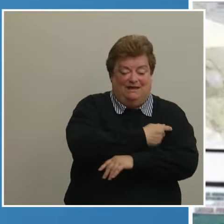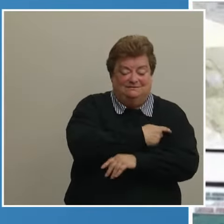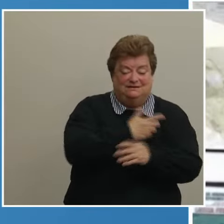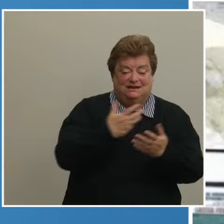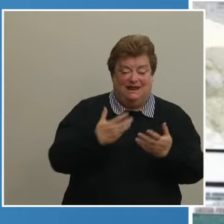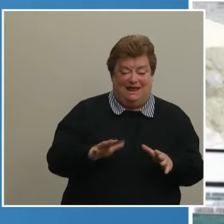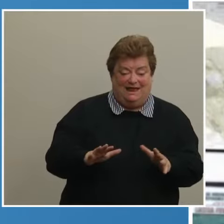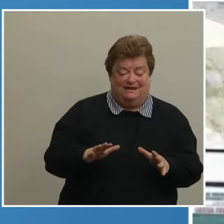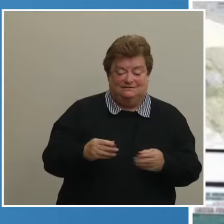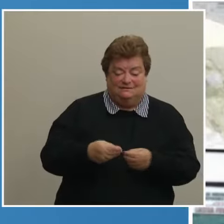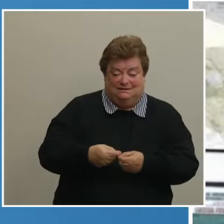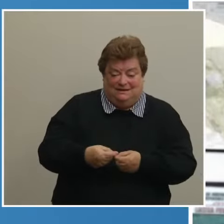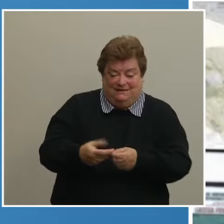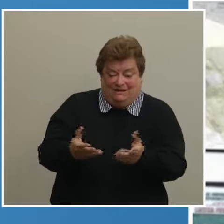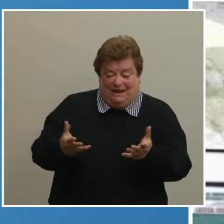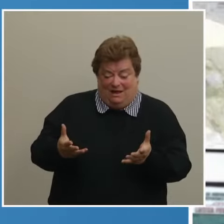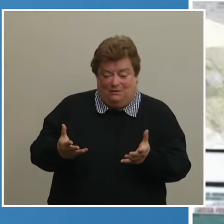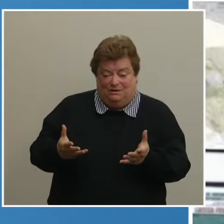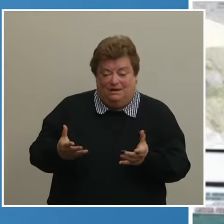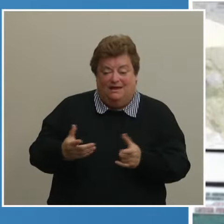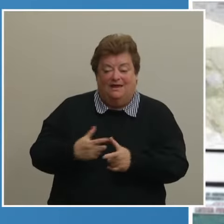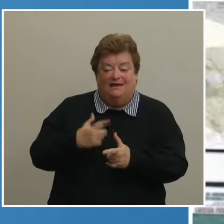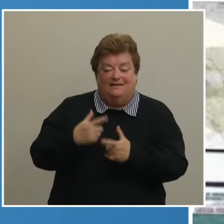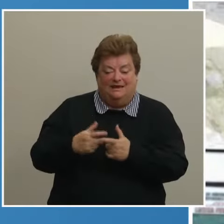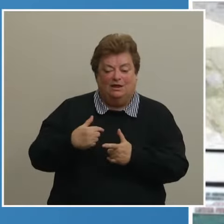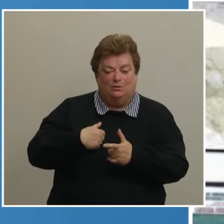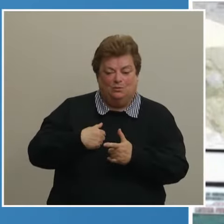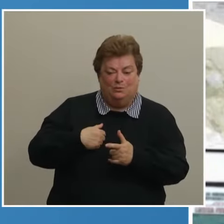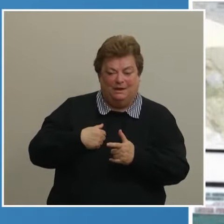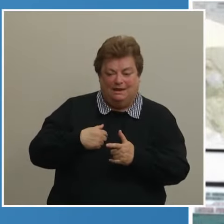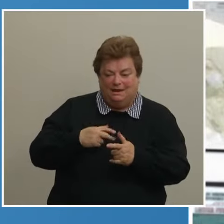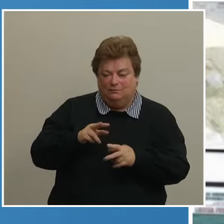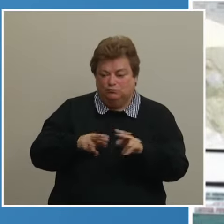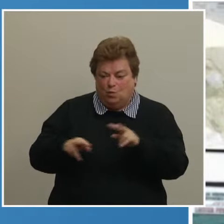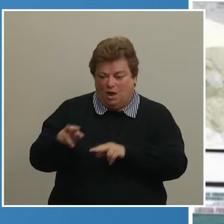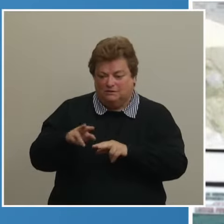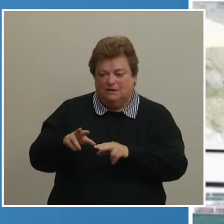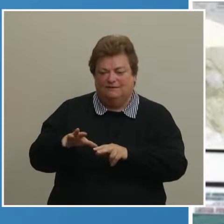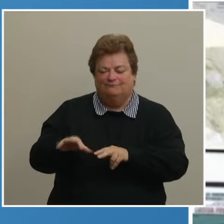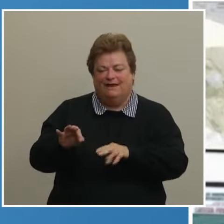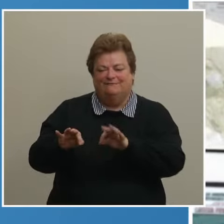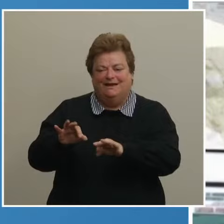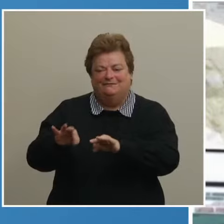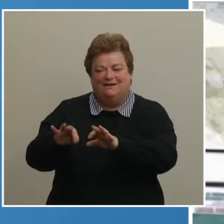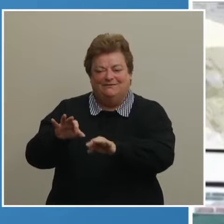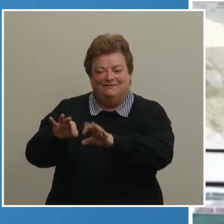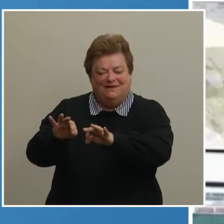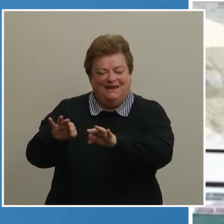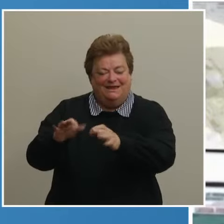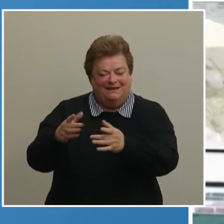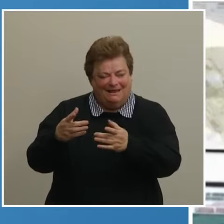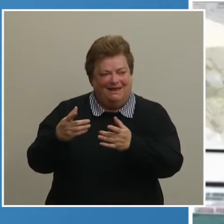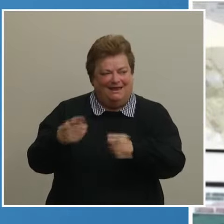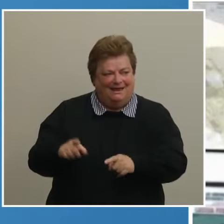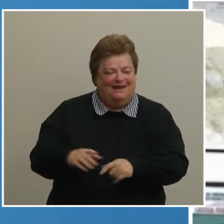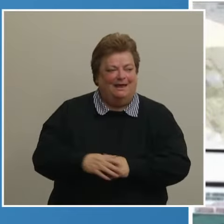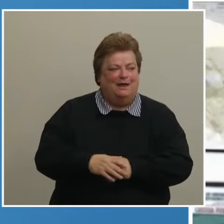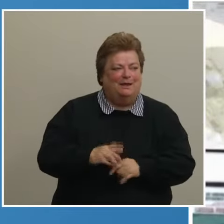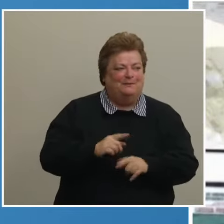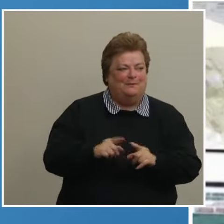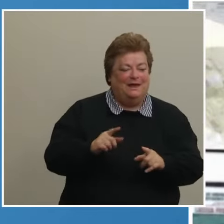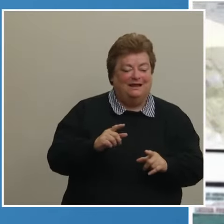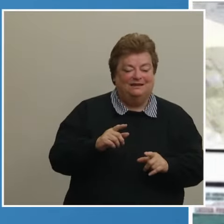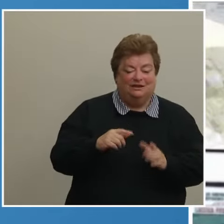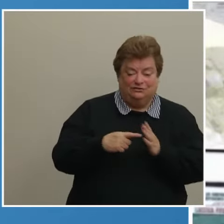been distributed and administered, and that's how we picked this up. And so, again, to me, this indicates that our safety systems